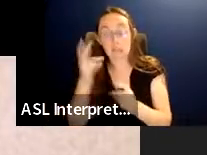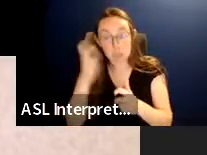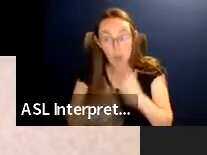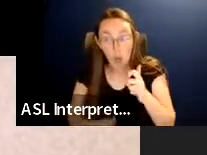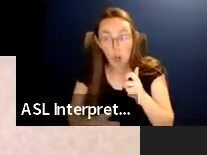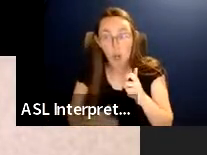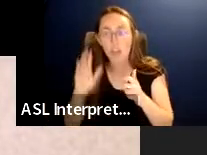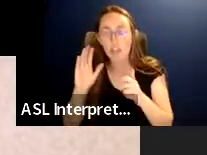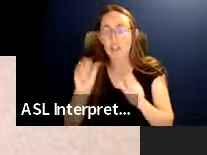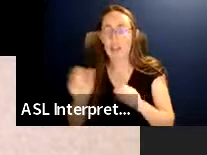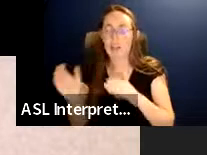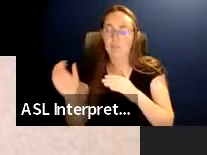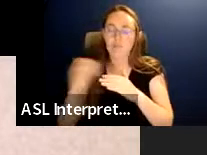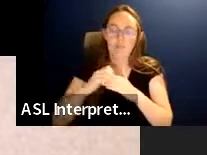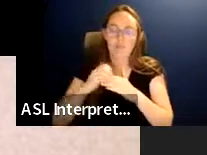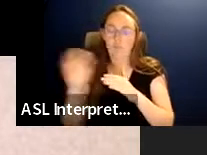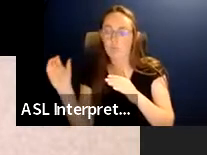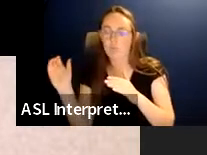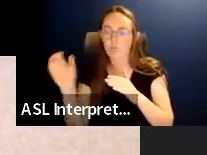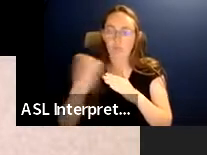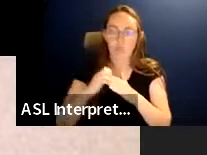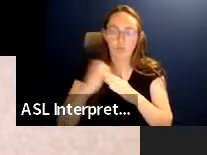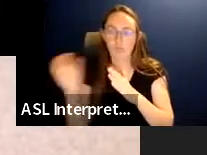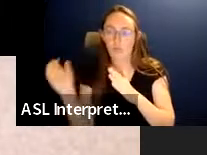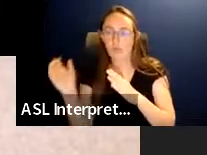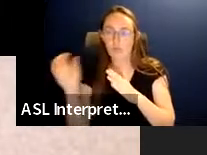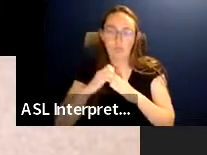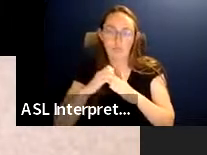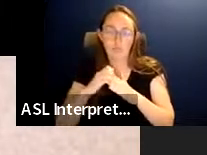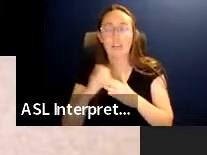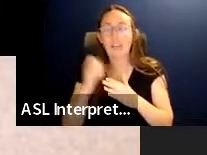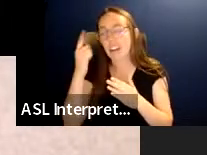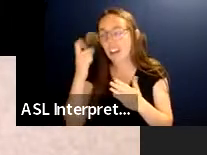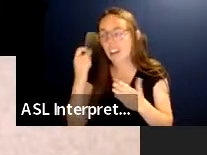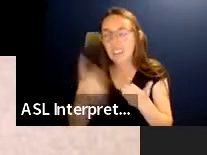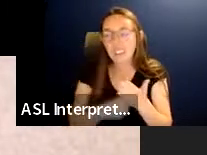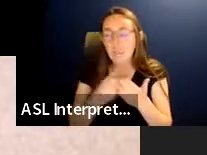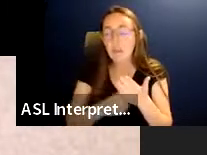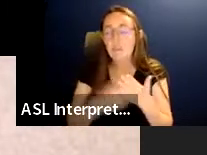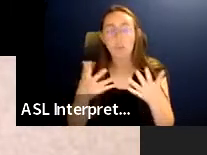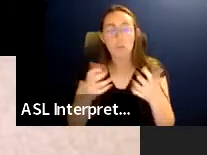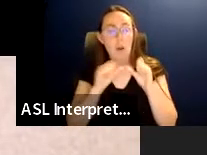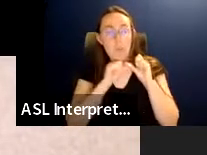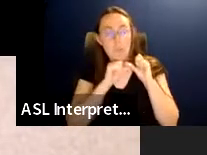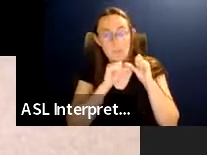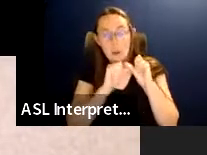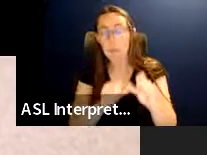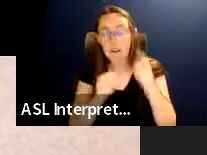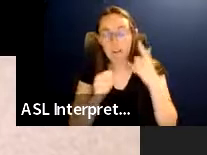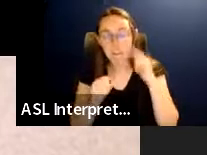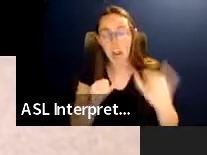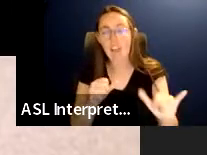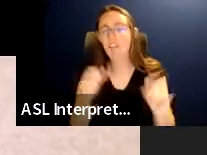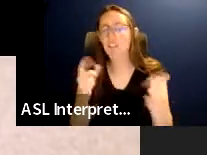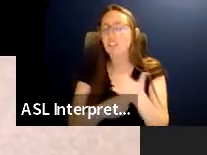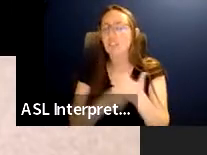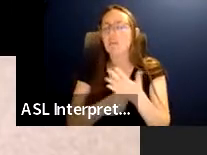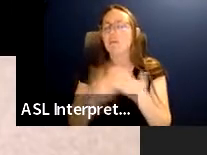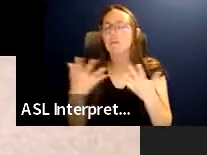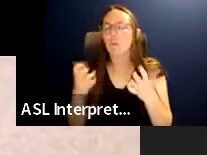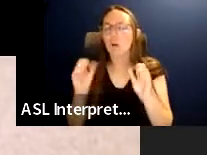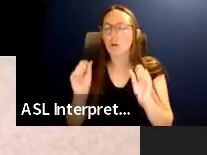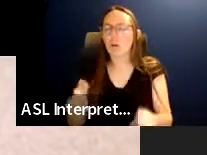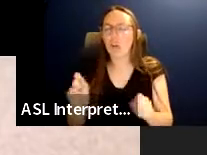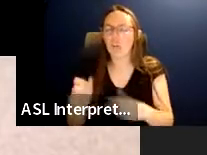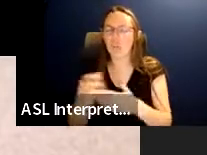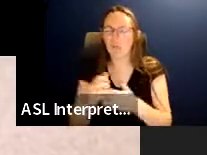off. So sometimes you want it to be permanent and sometimes you want Instamorph to be removable. The other part is 5 minutes. All it takes